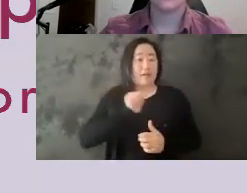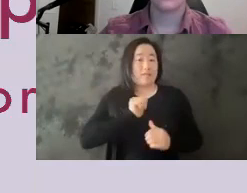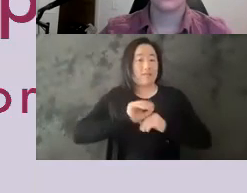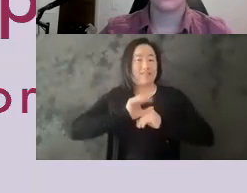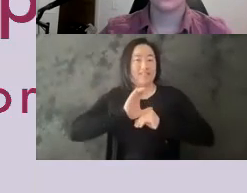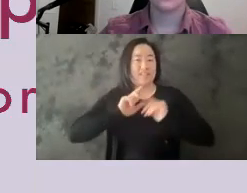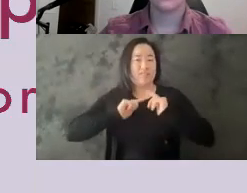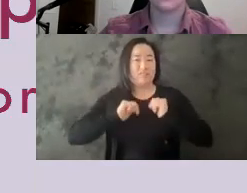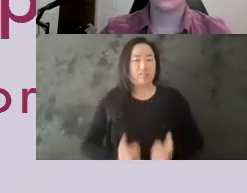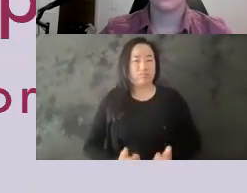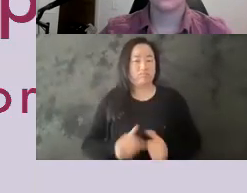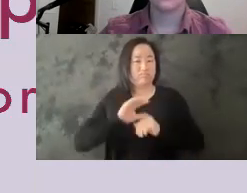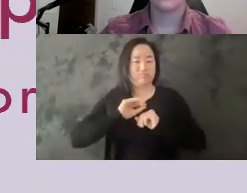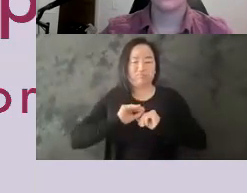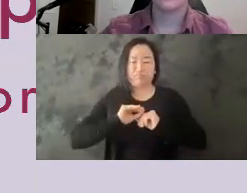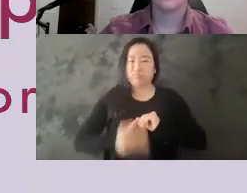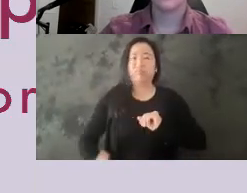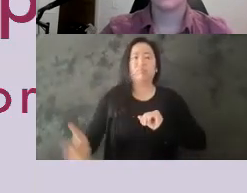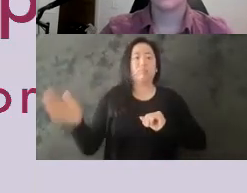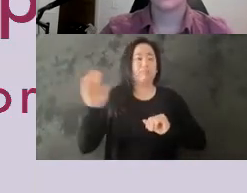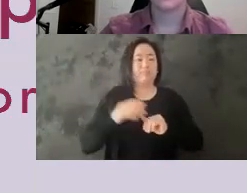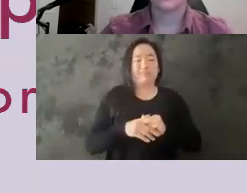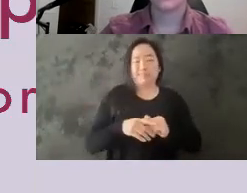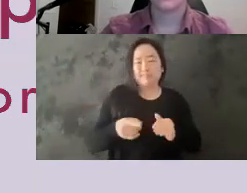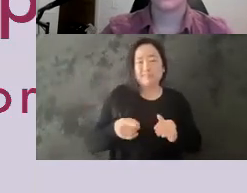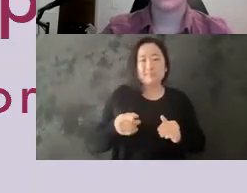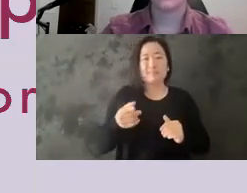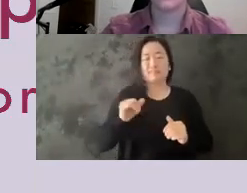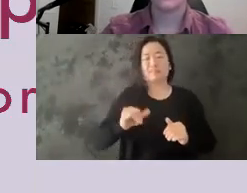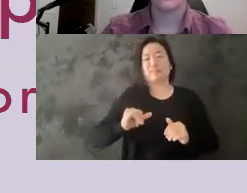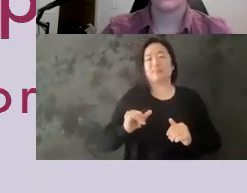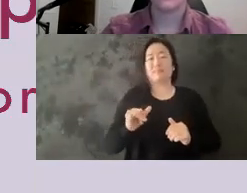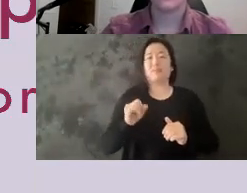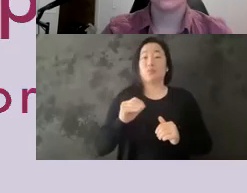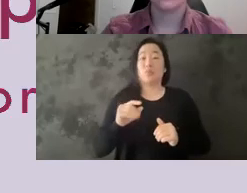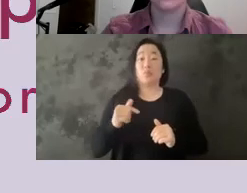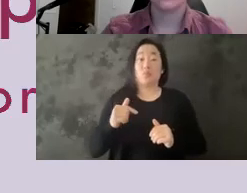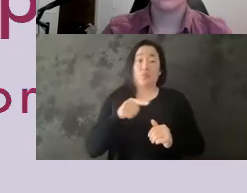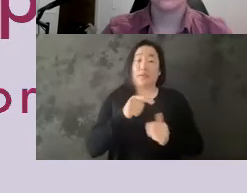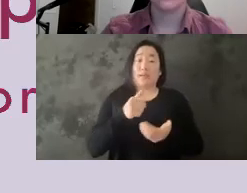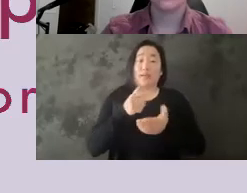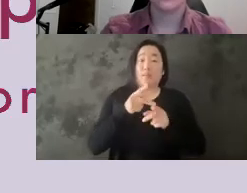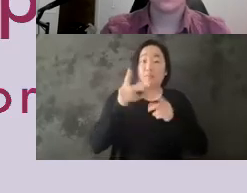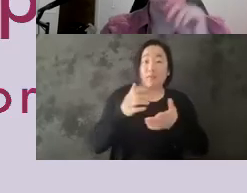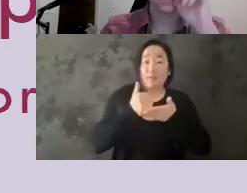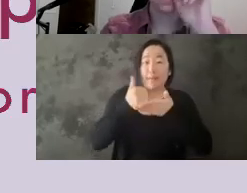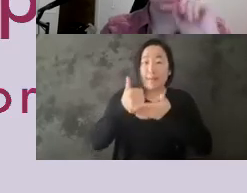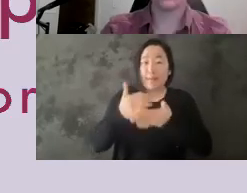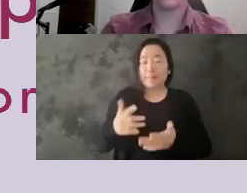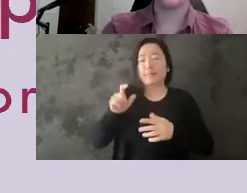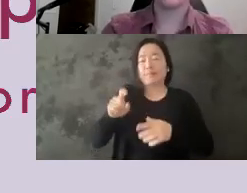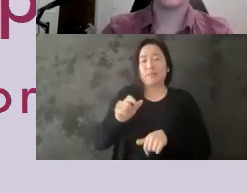in an abusive relationship, and then how important it is for a helper to create a dynamic that